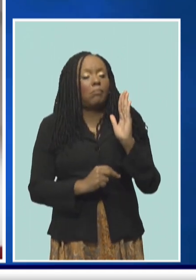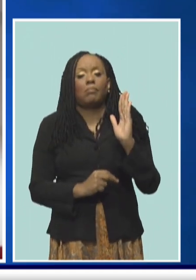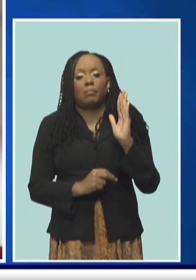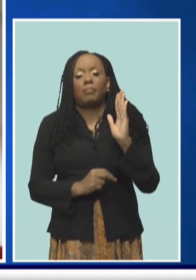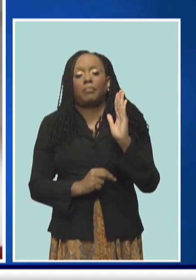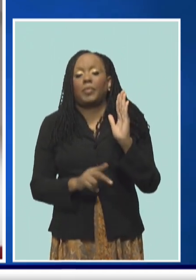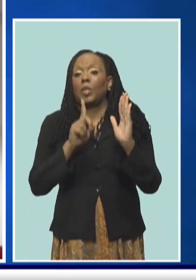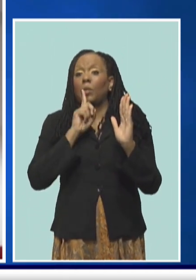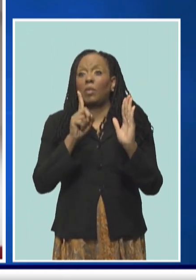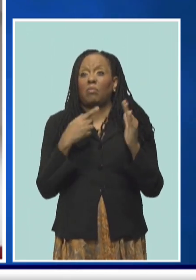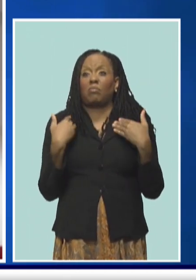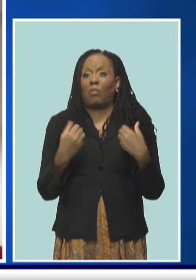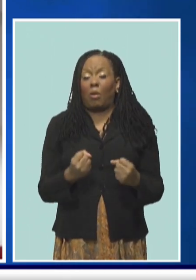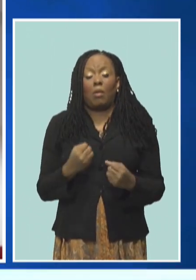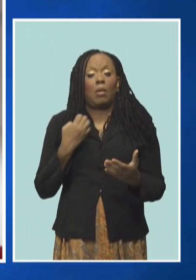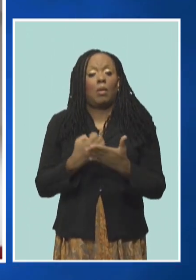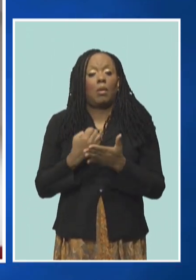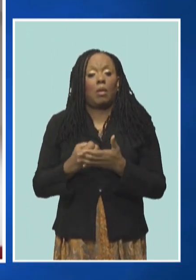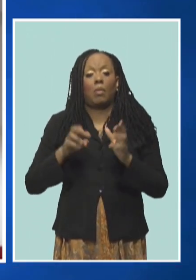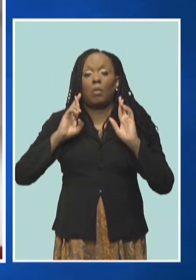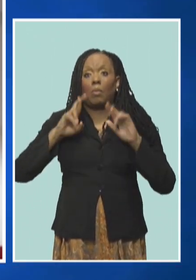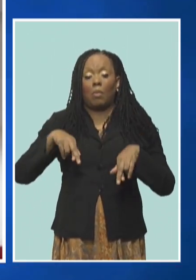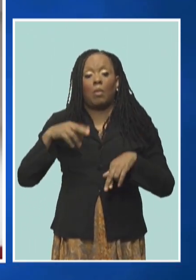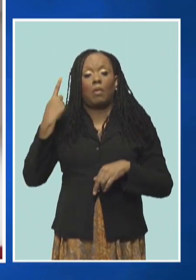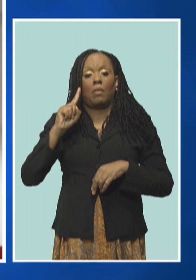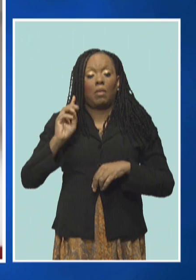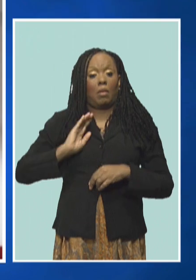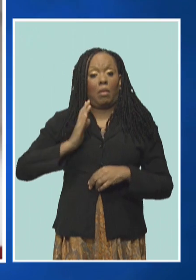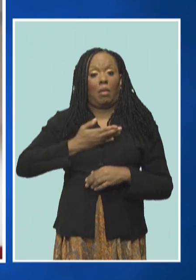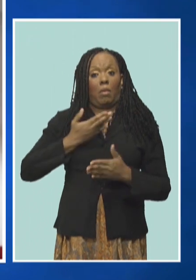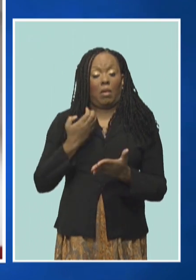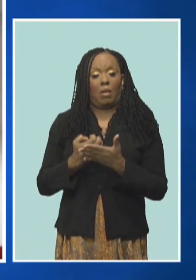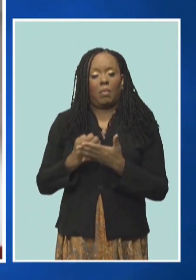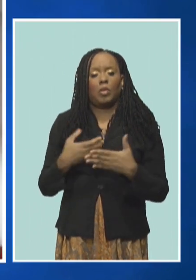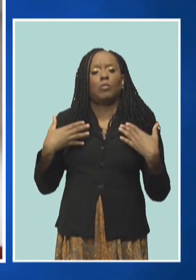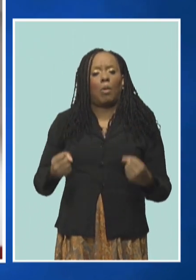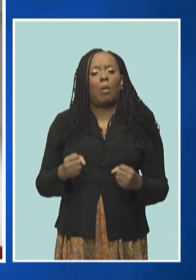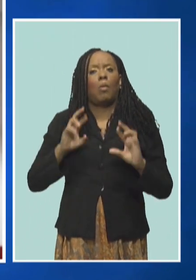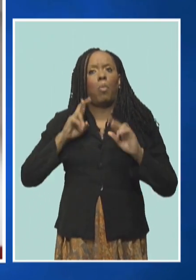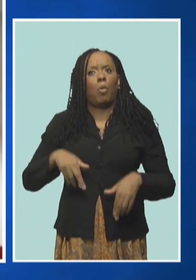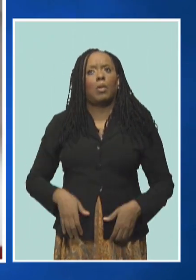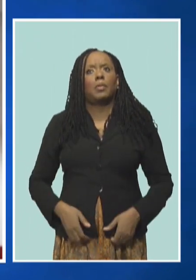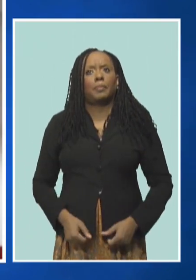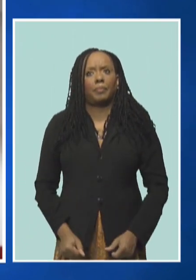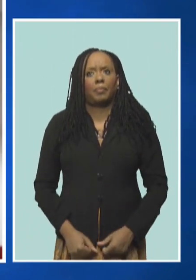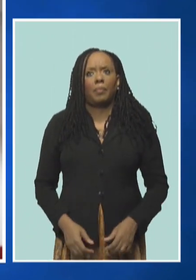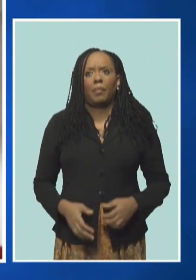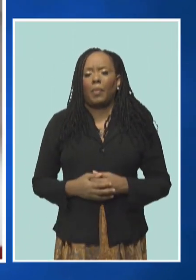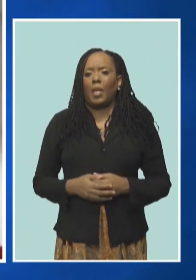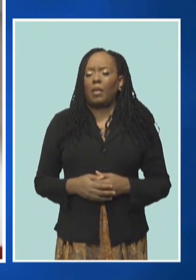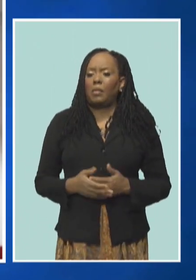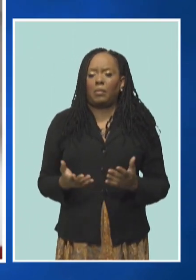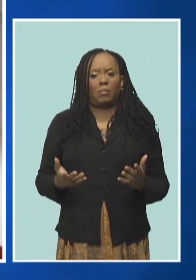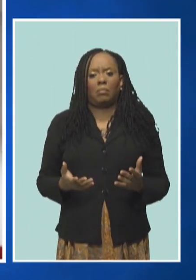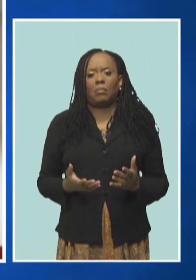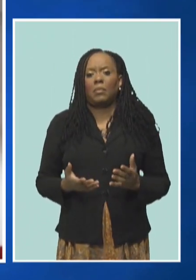an economic report as we have seen for the Barbados economy in 20 plus years. So if we